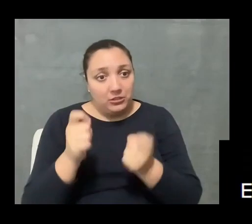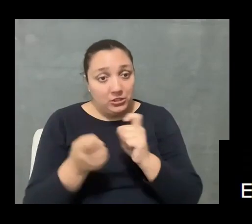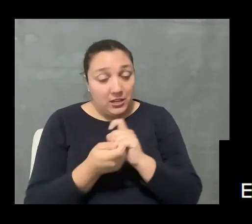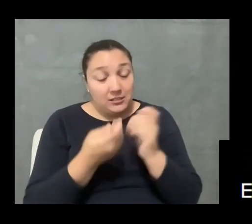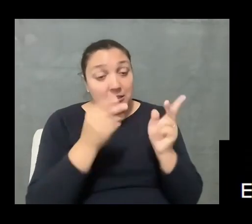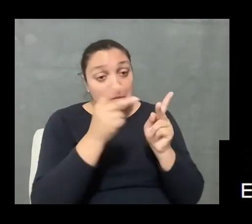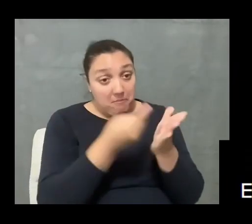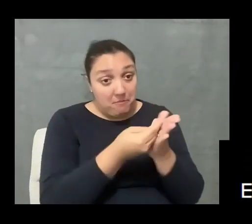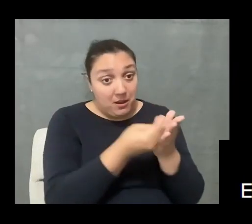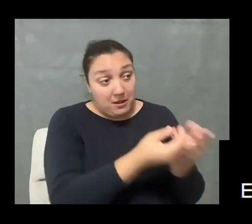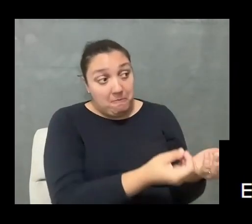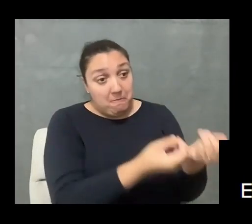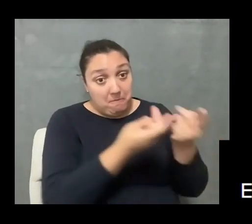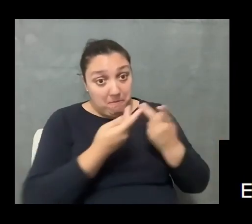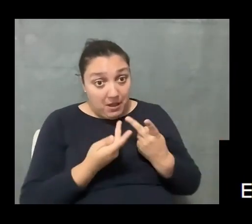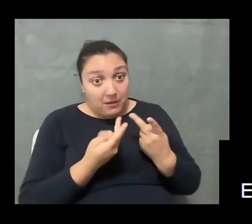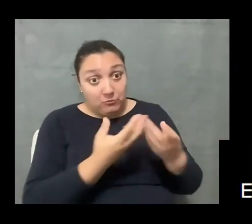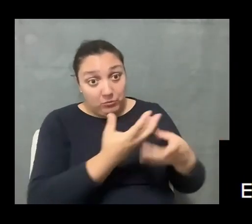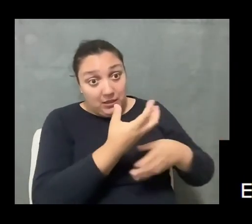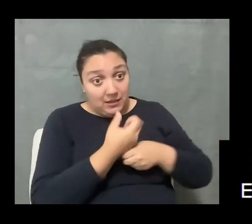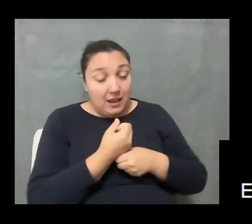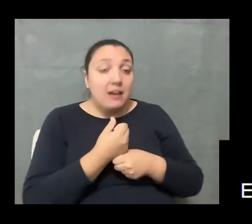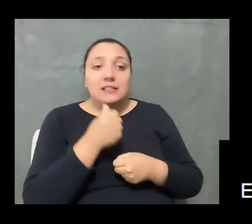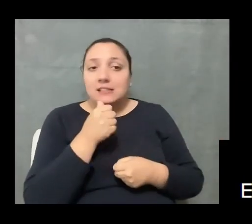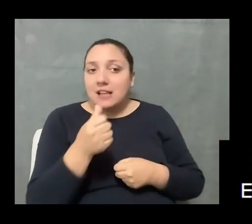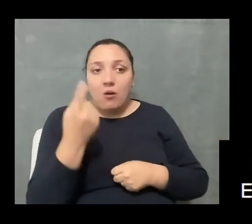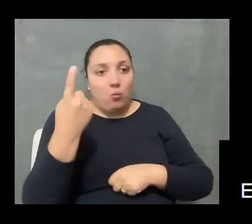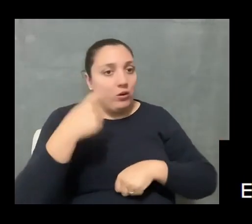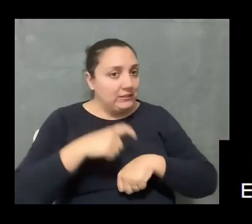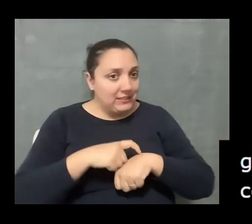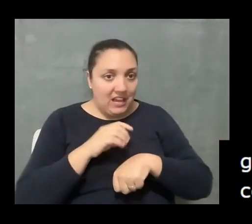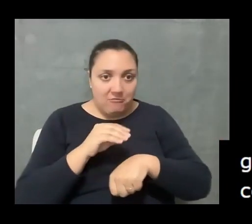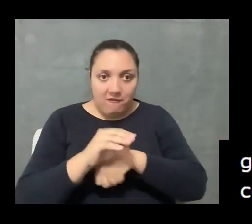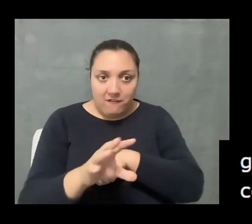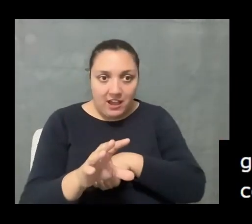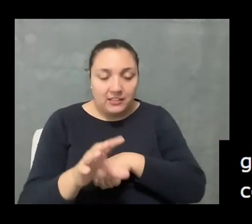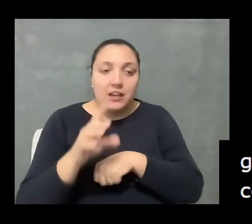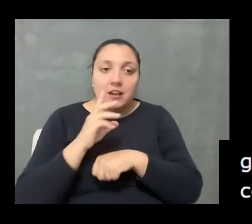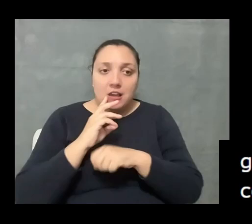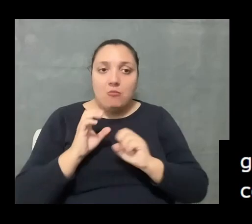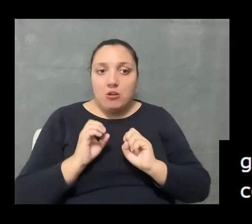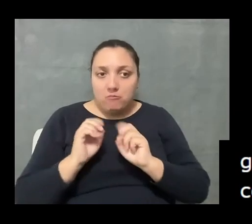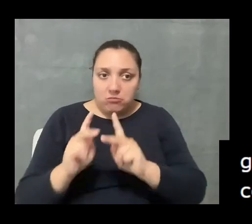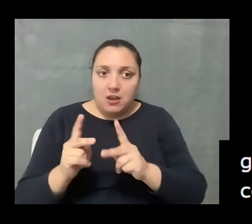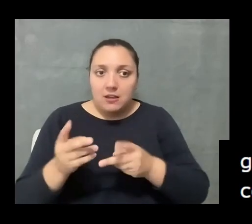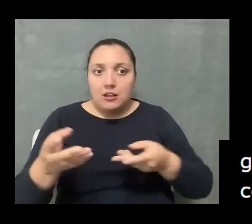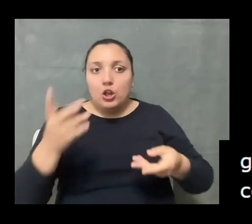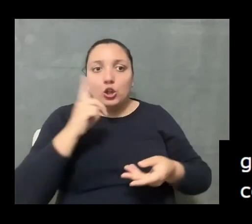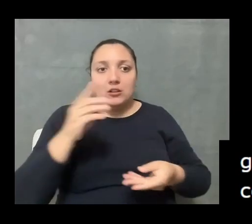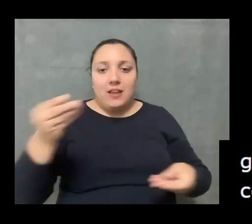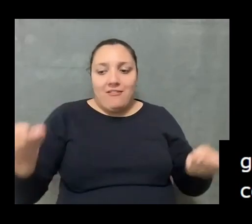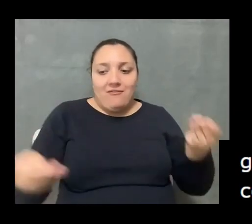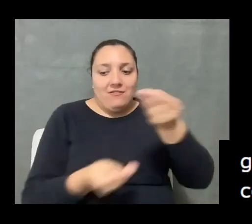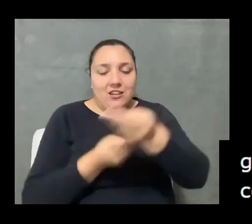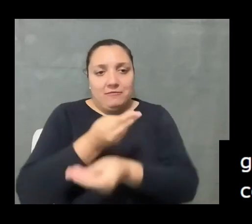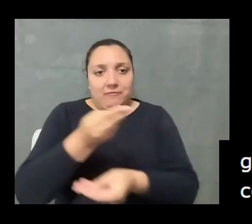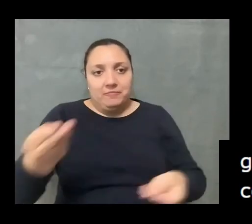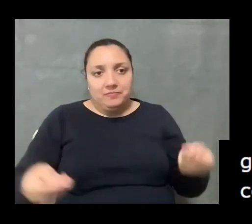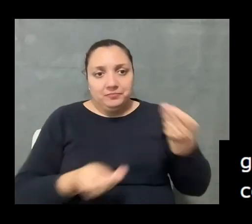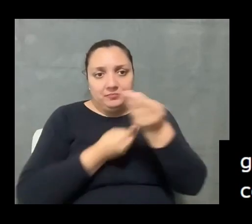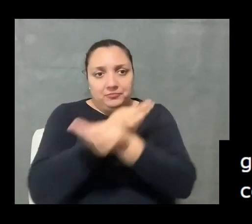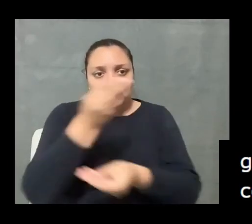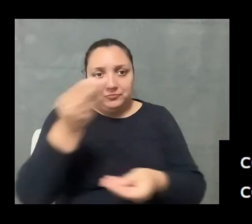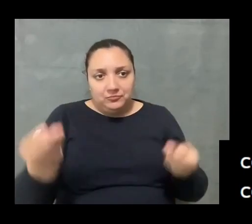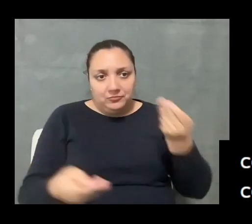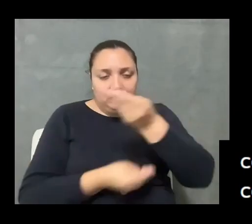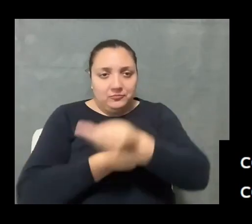a one-time effect. It kind of re-energizes and feeds the community back over and over again. So you can look at some of the work that